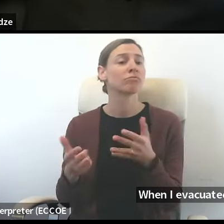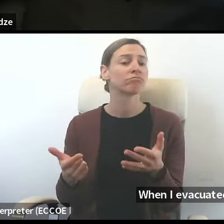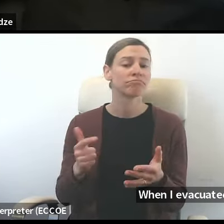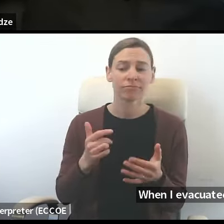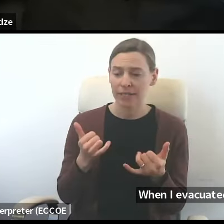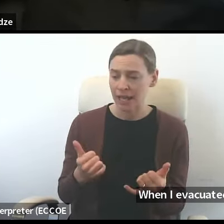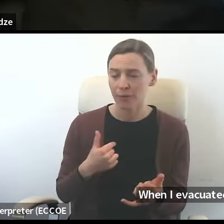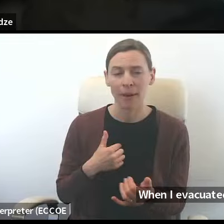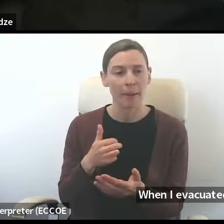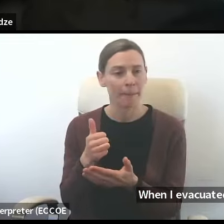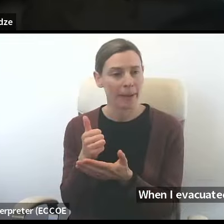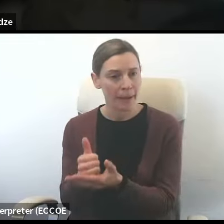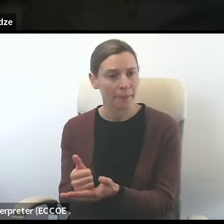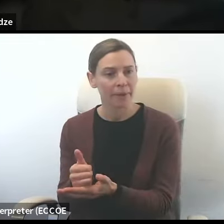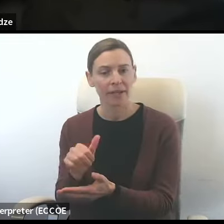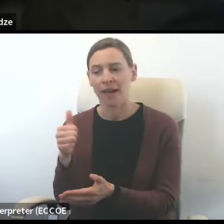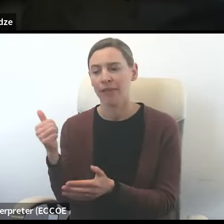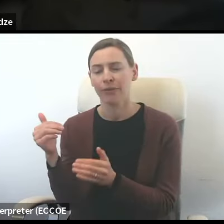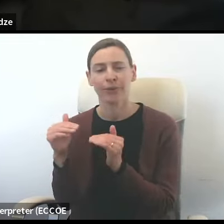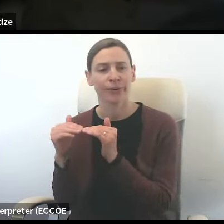other colleagues